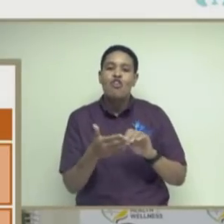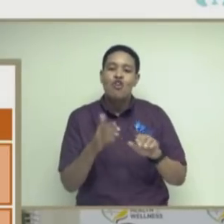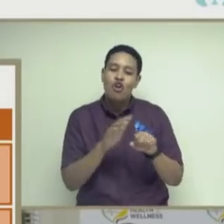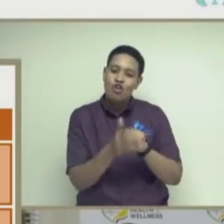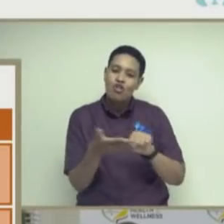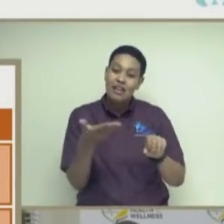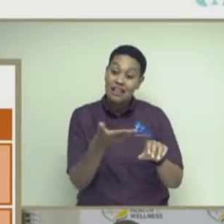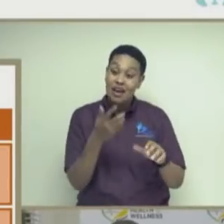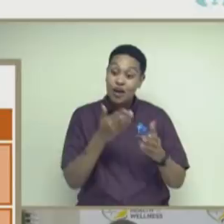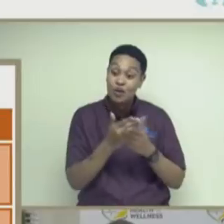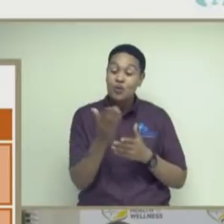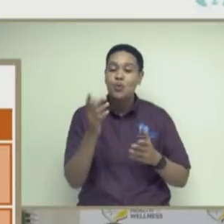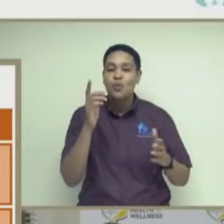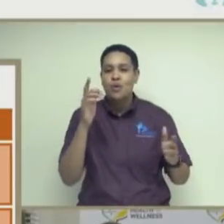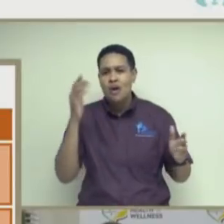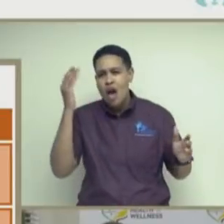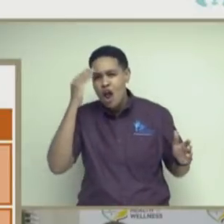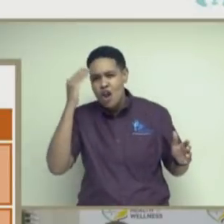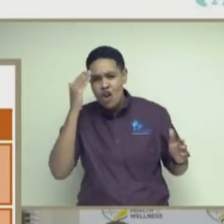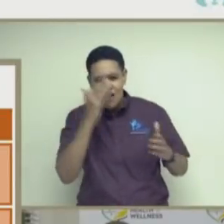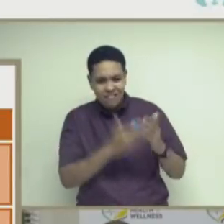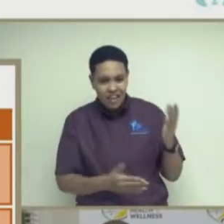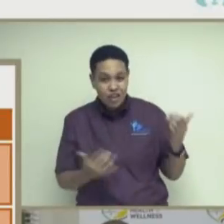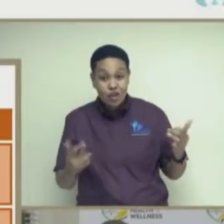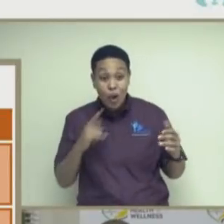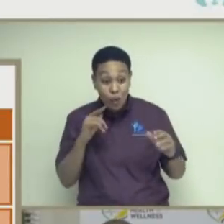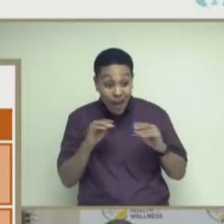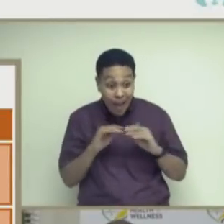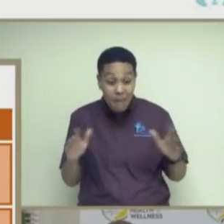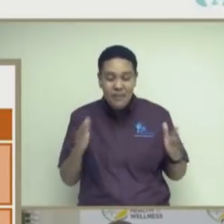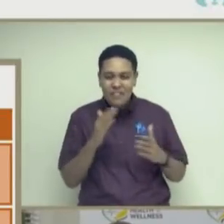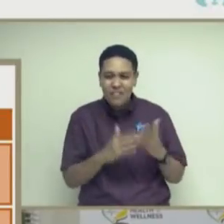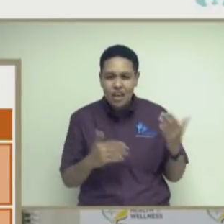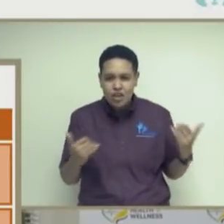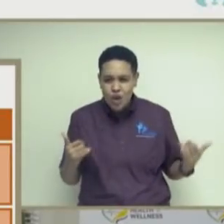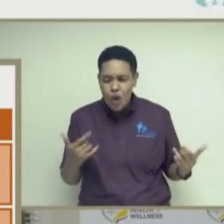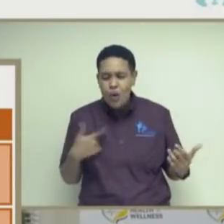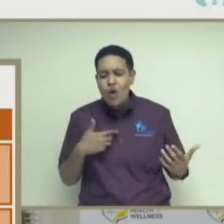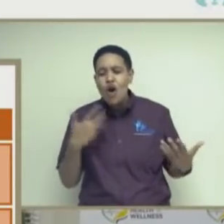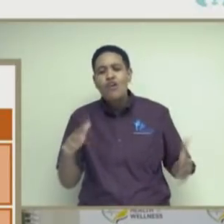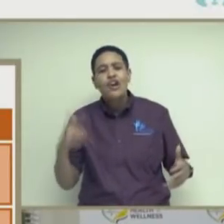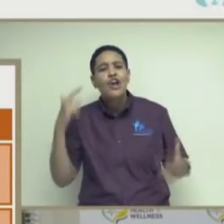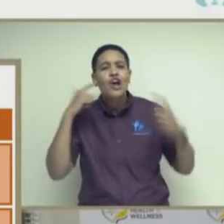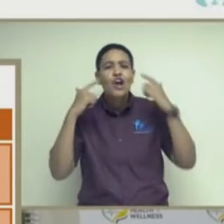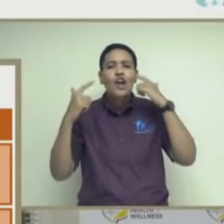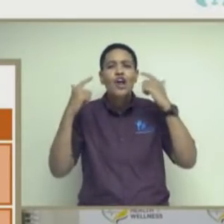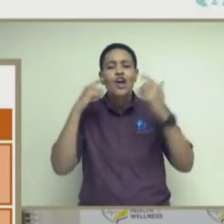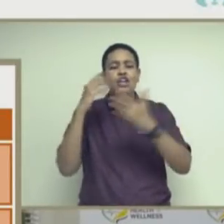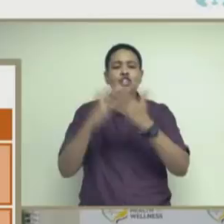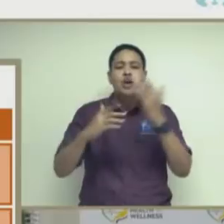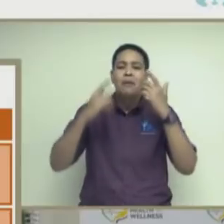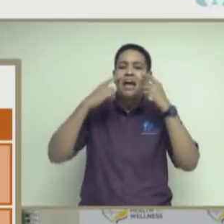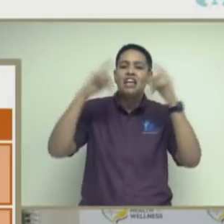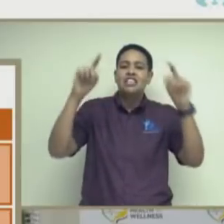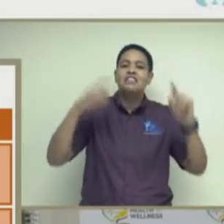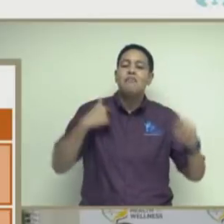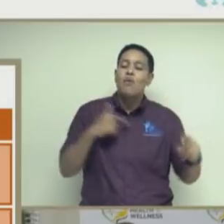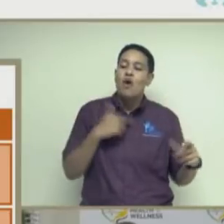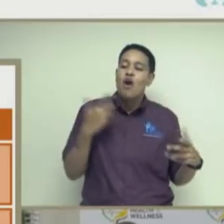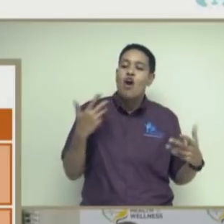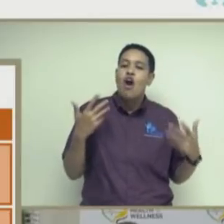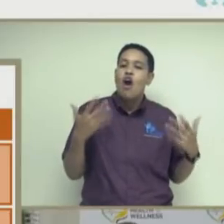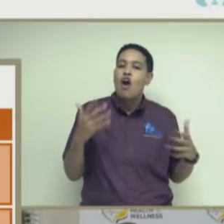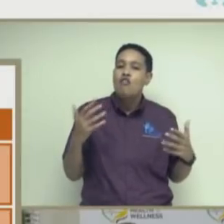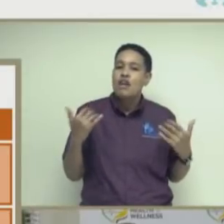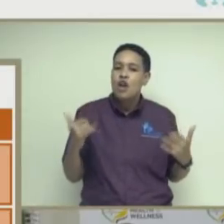alert phase. Now that we're in the epidemic phase, we have already heard of some of the achievements that we have. We are